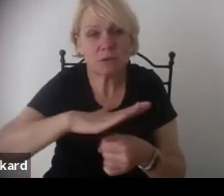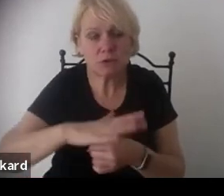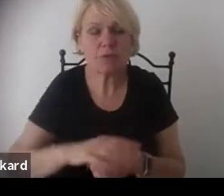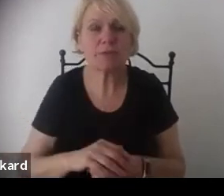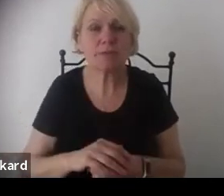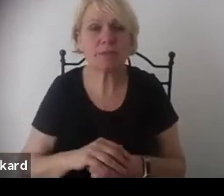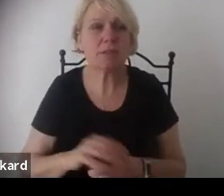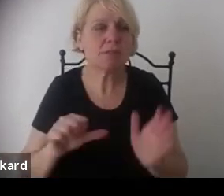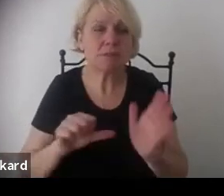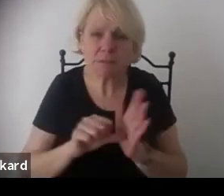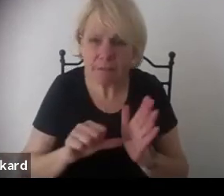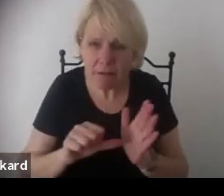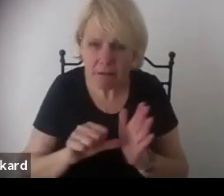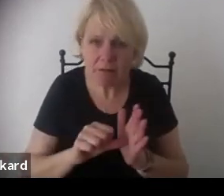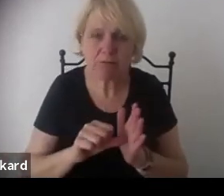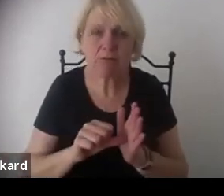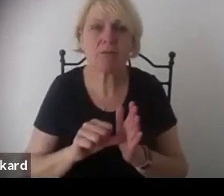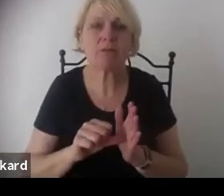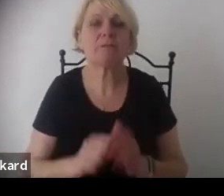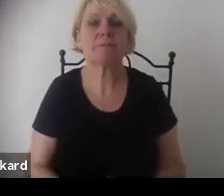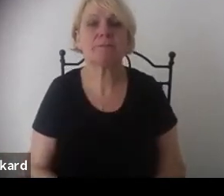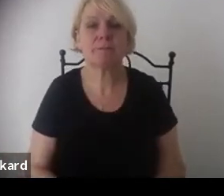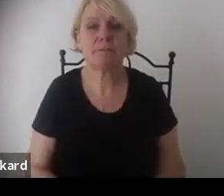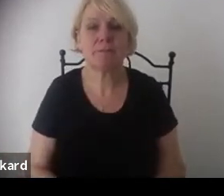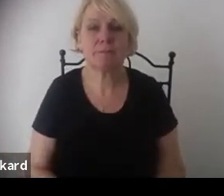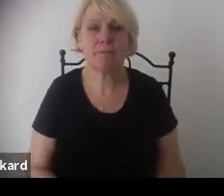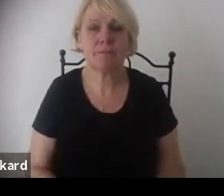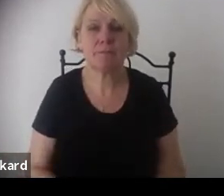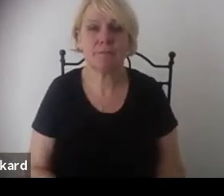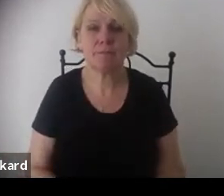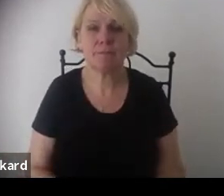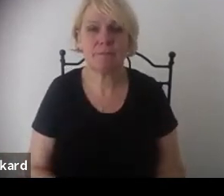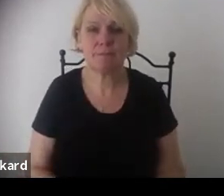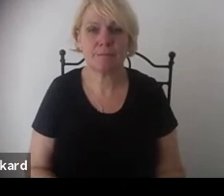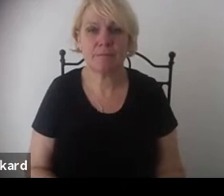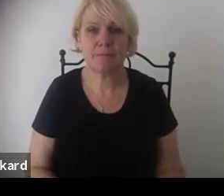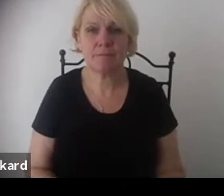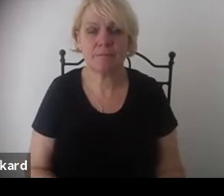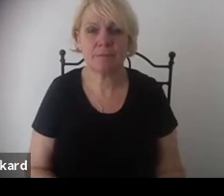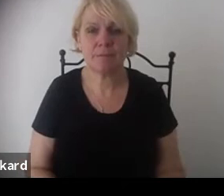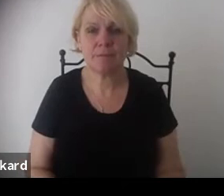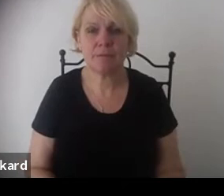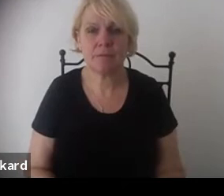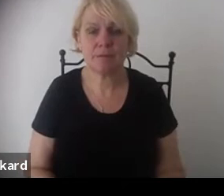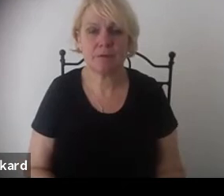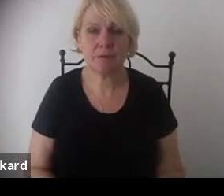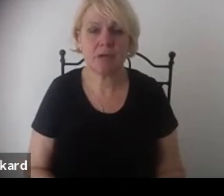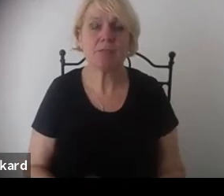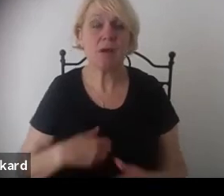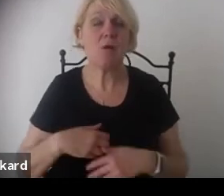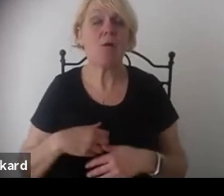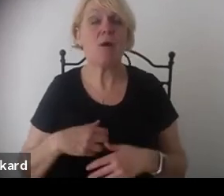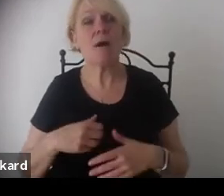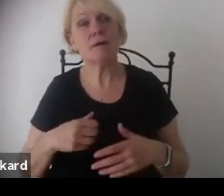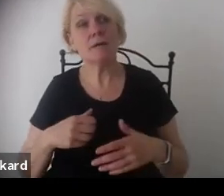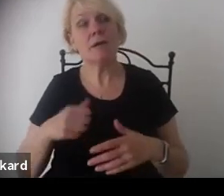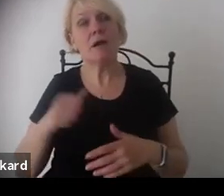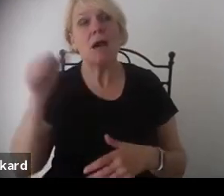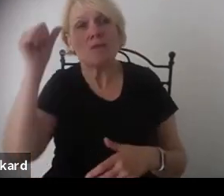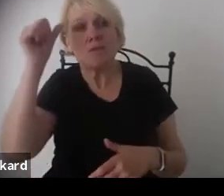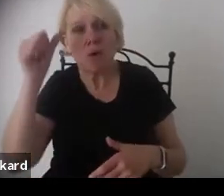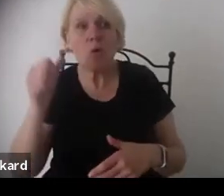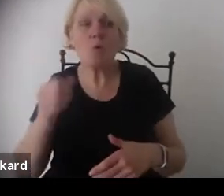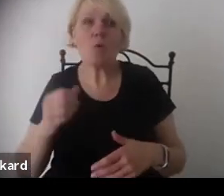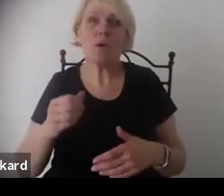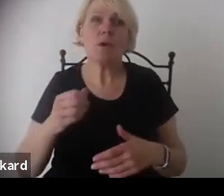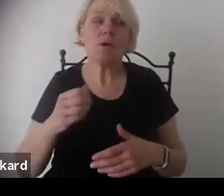is that although there were some issues in terms of what services will go on and what may pause for a while,